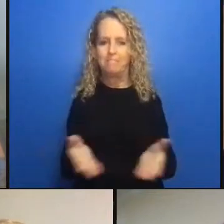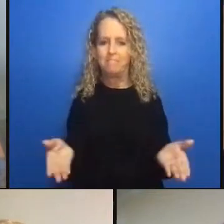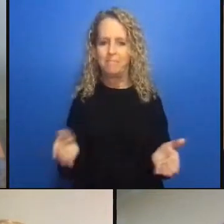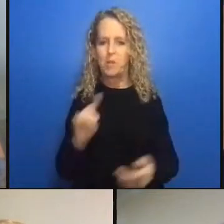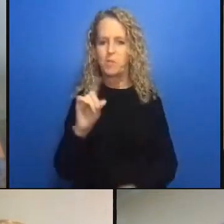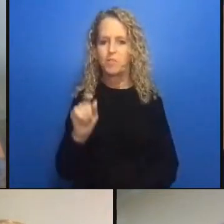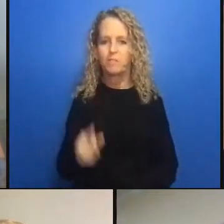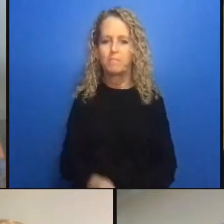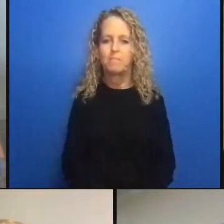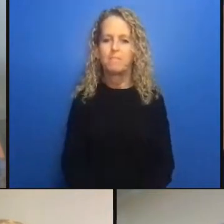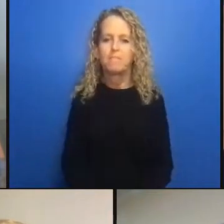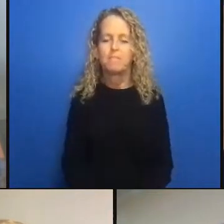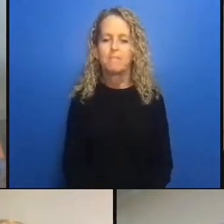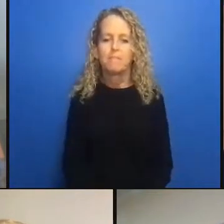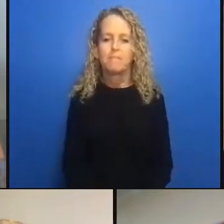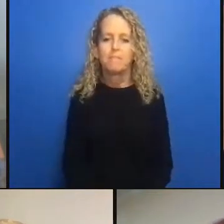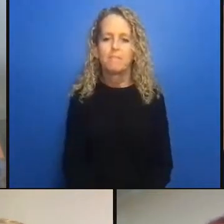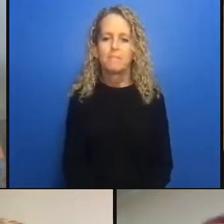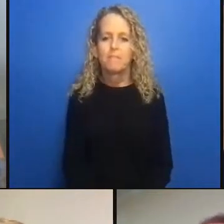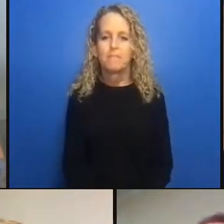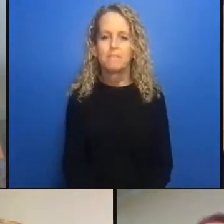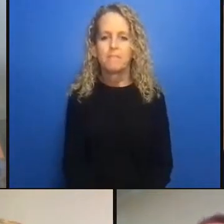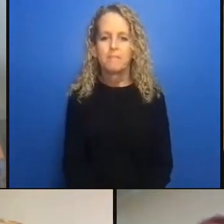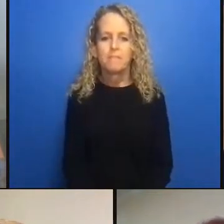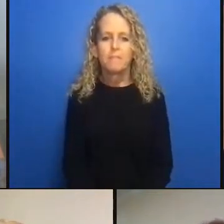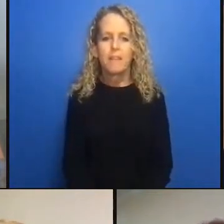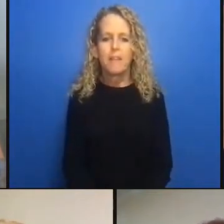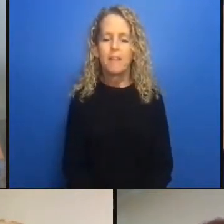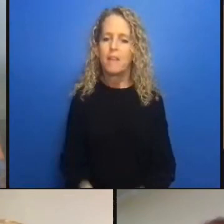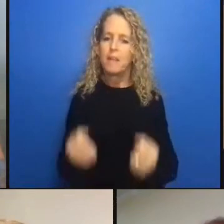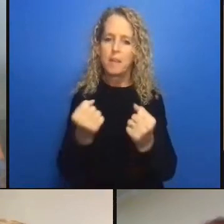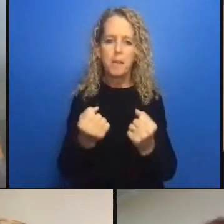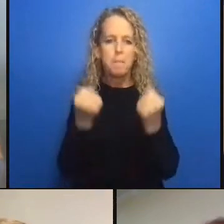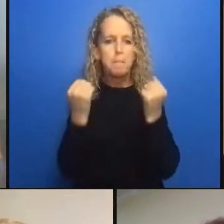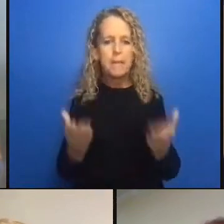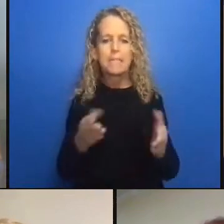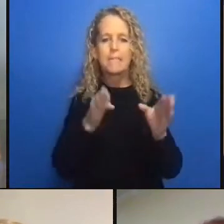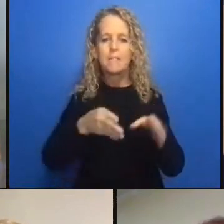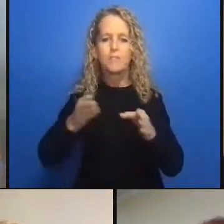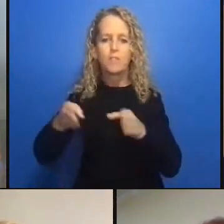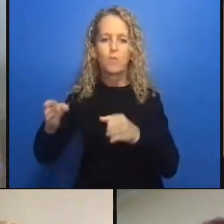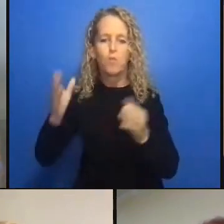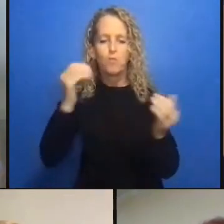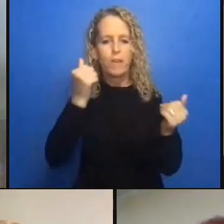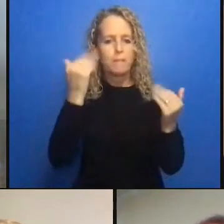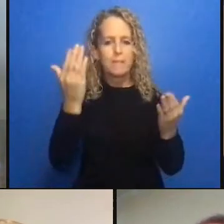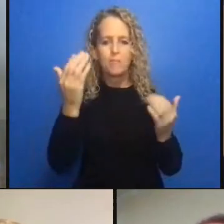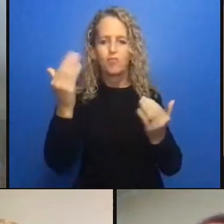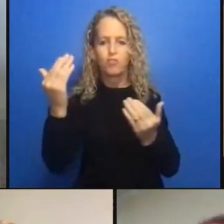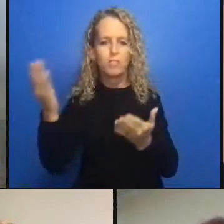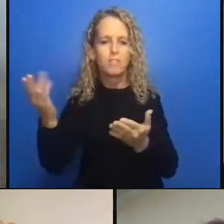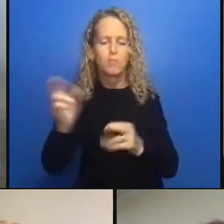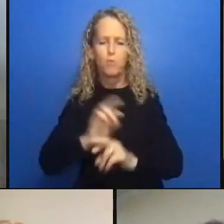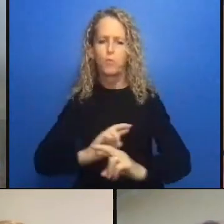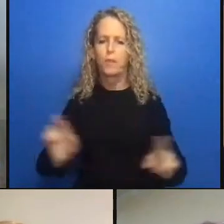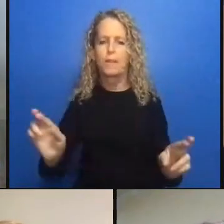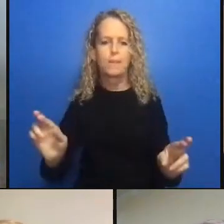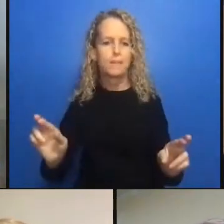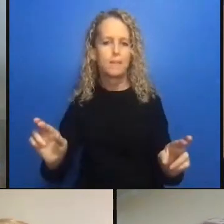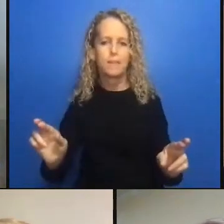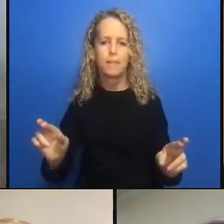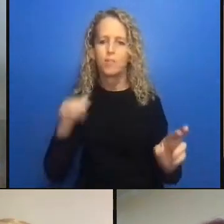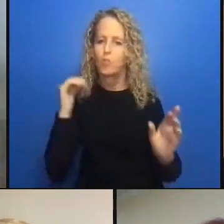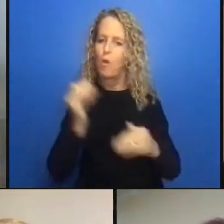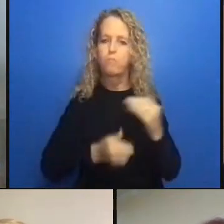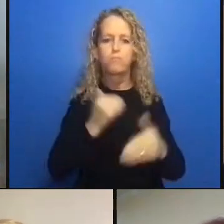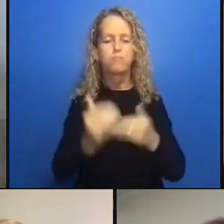I think there are lots of individual recommendations that are just kind of ready to run with. Yep. And I know amongst our smaller group, the larger group